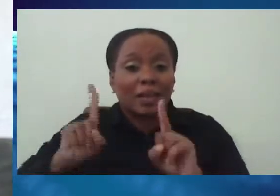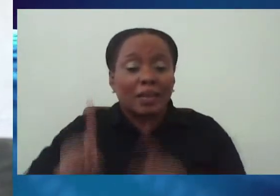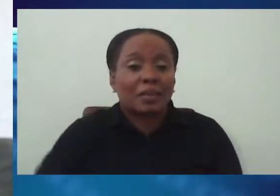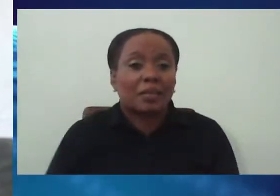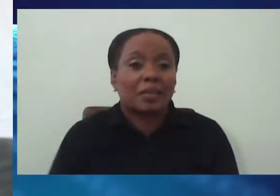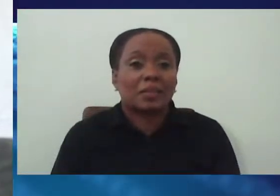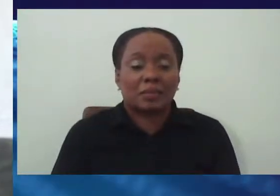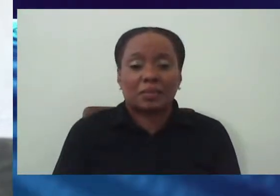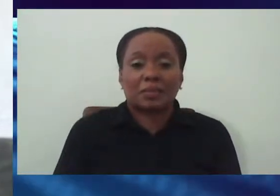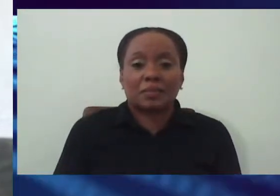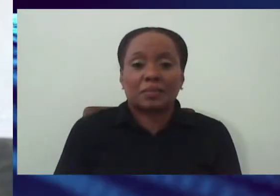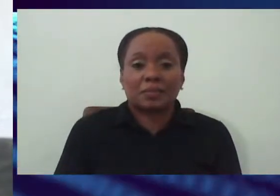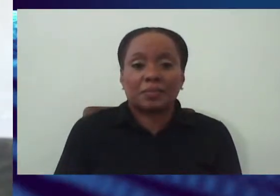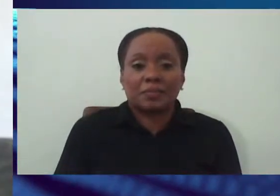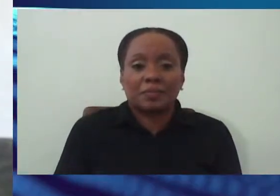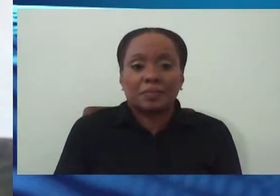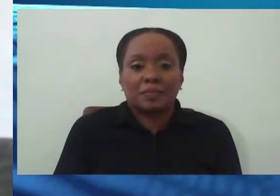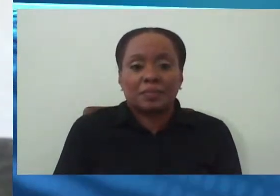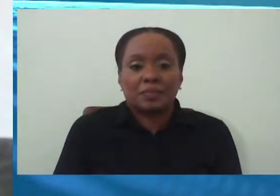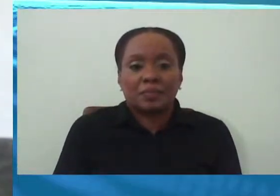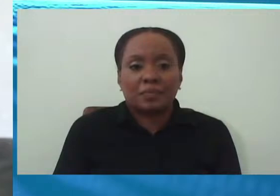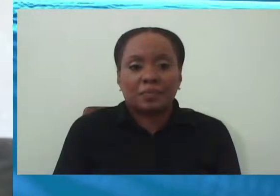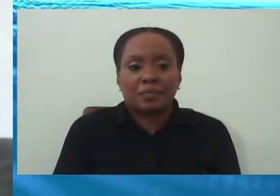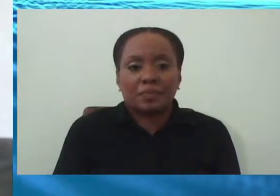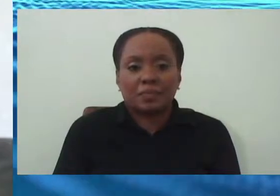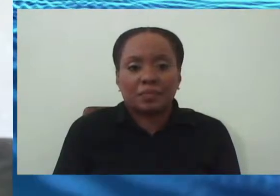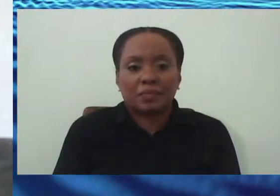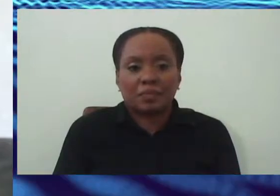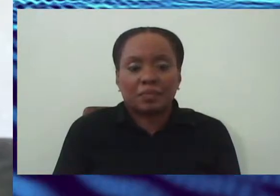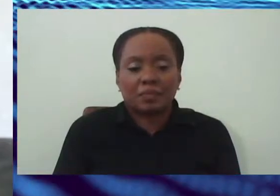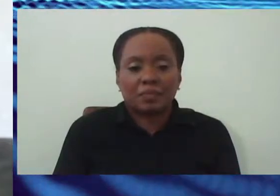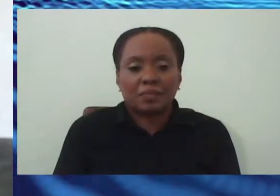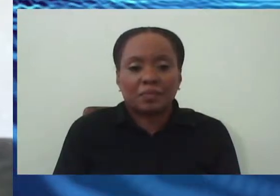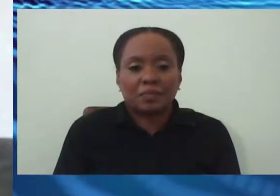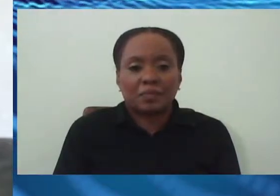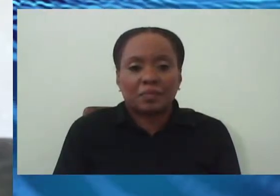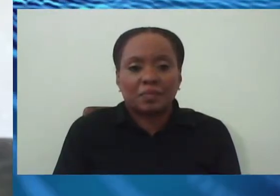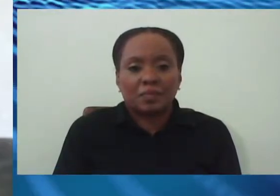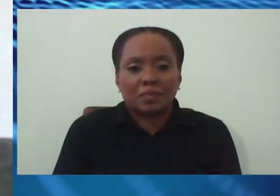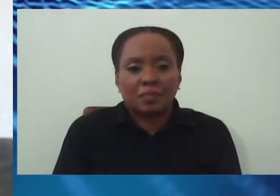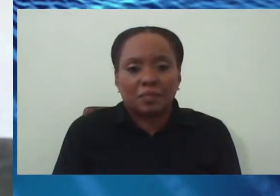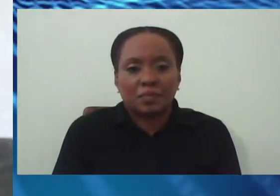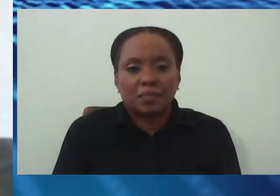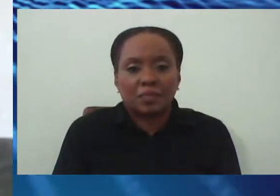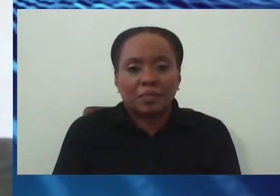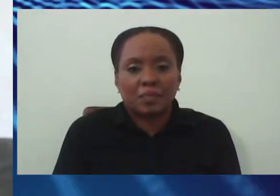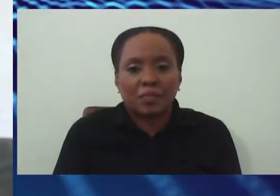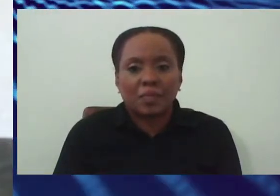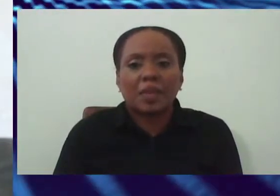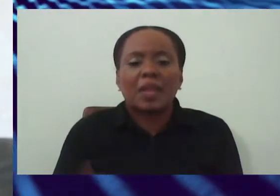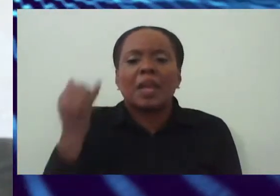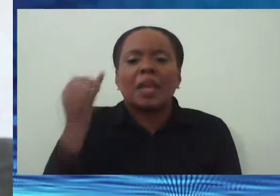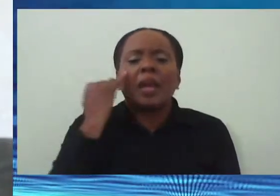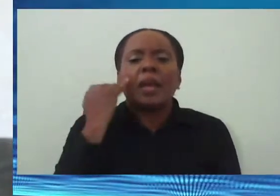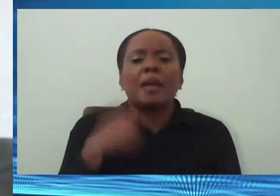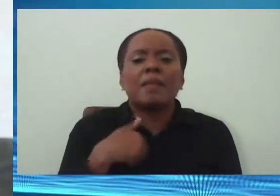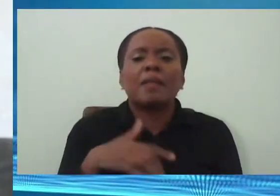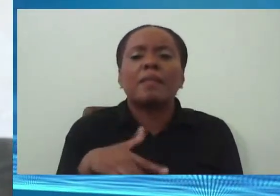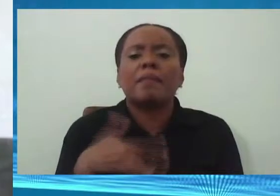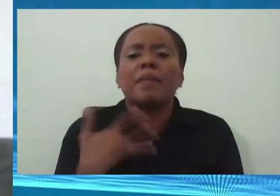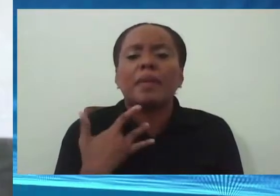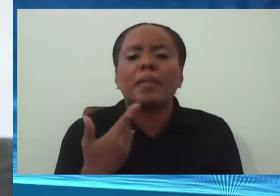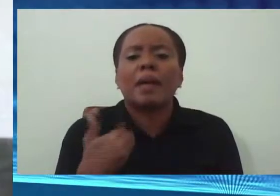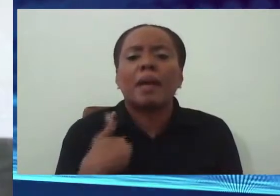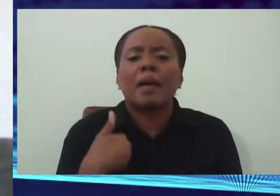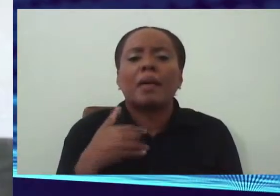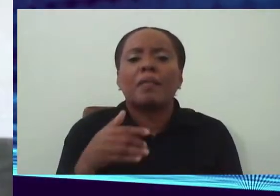of, so if it's mild and I believe I got COVID, why is it necessary for me to get a